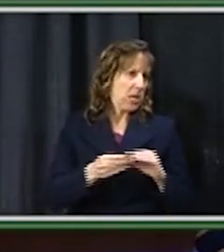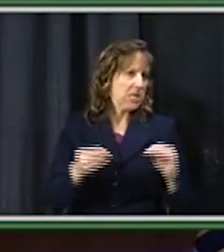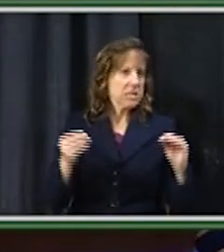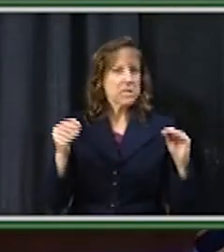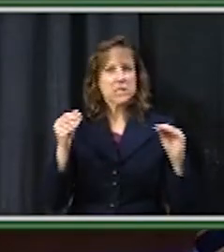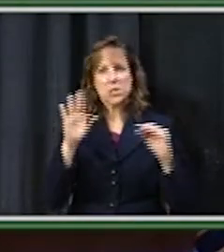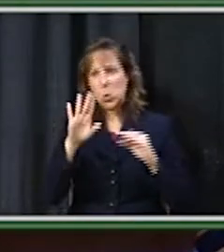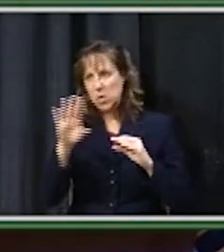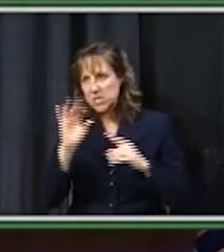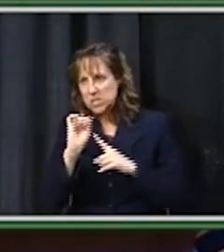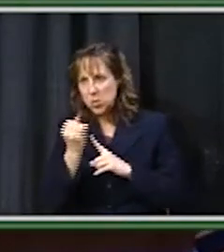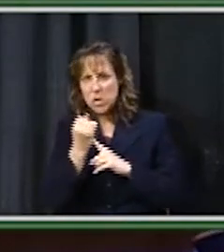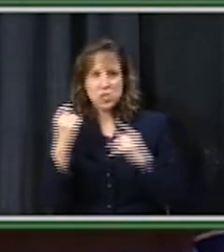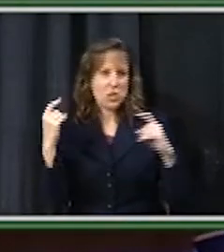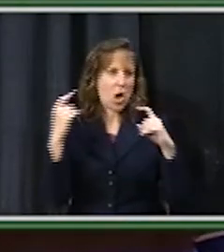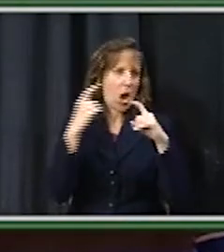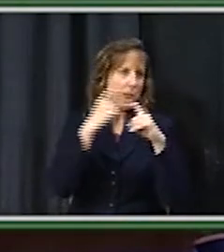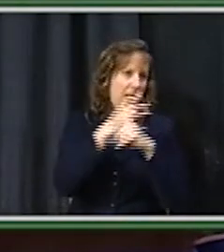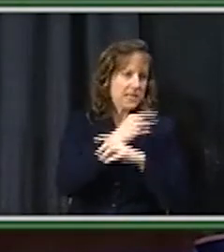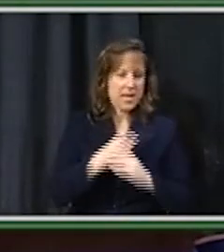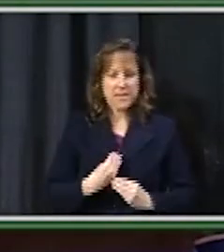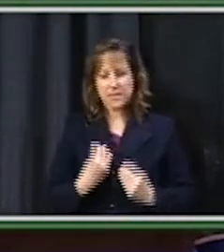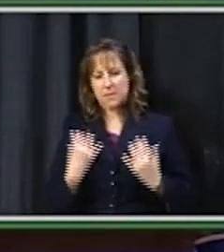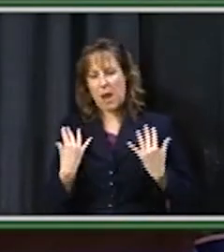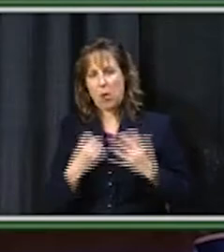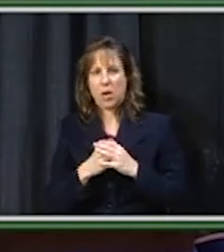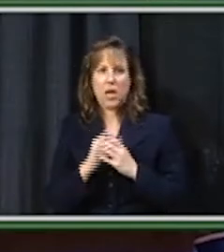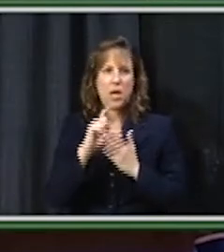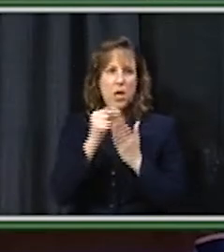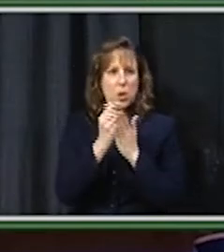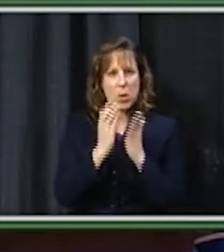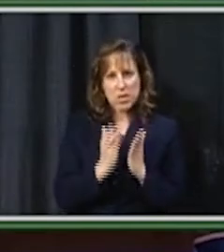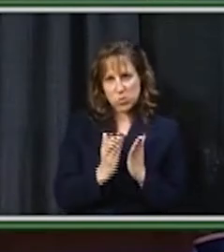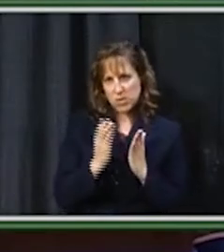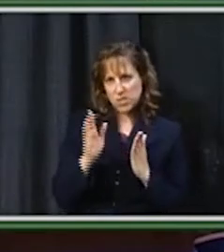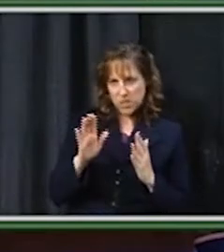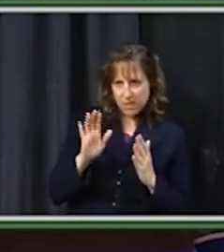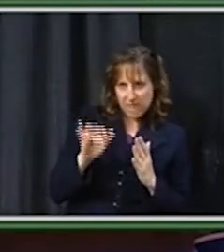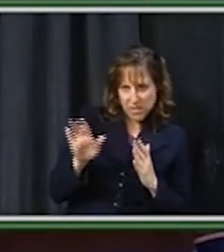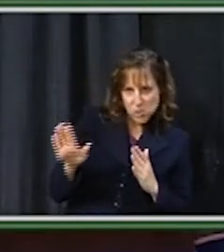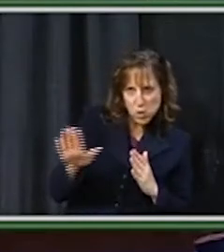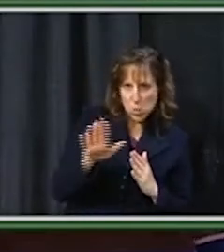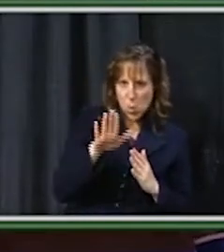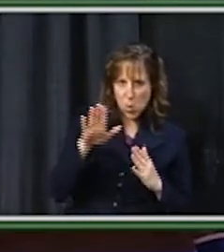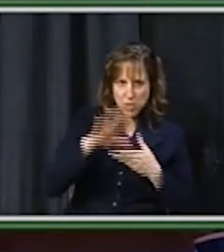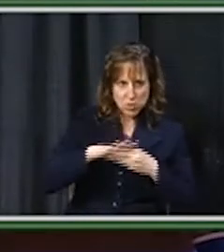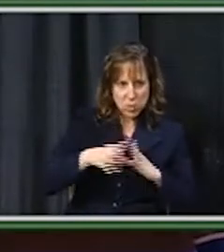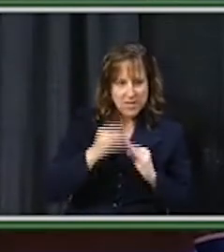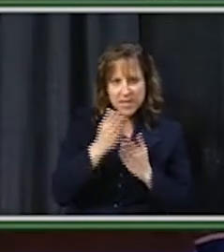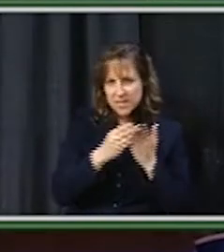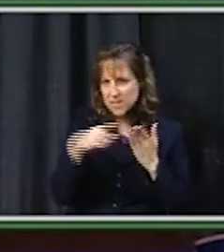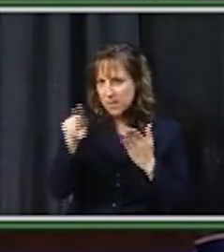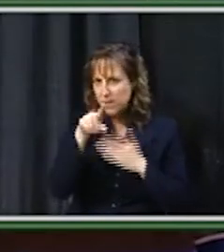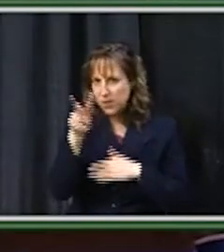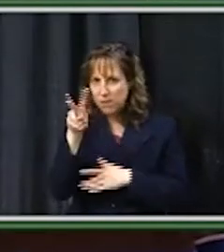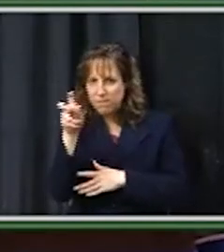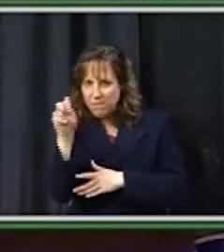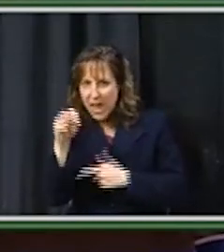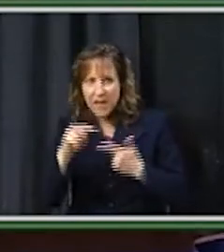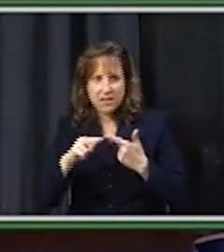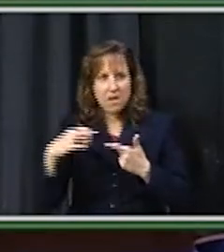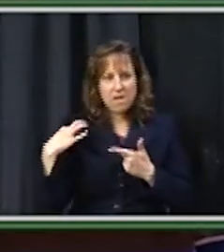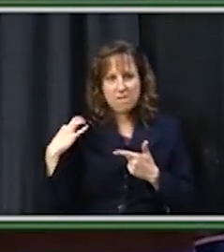complex as they are inspiring. Graduates, they're your stories. Your veterans, volunteers,